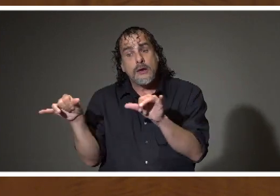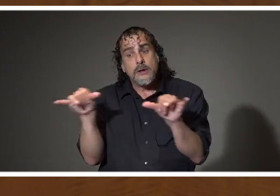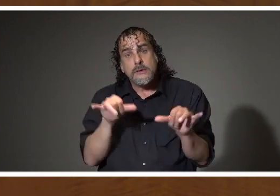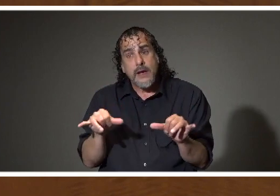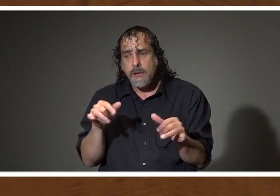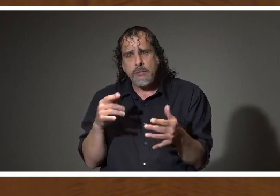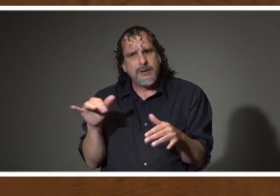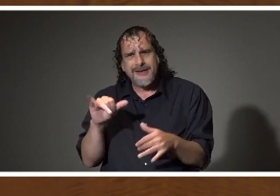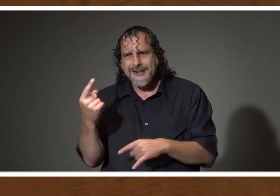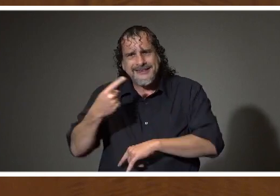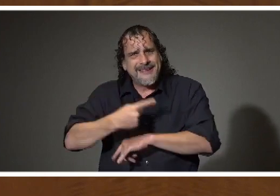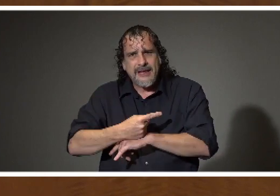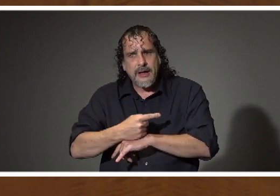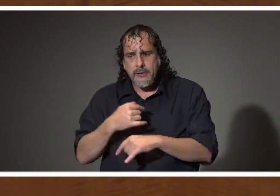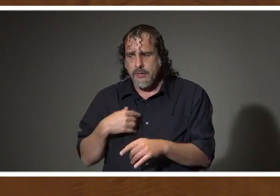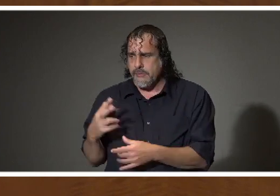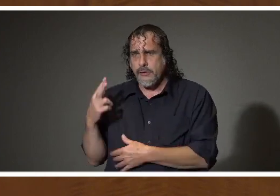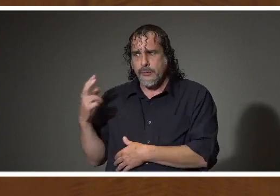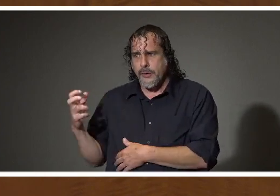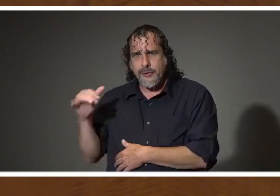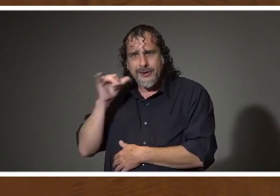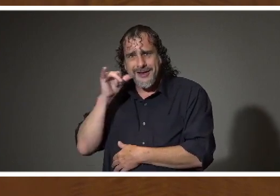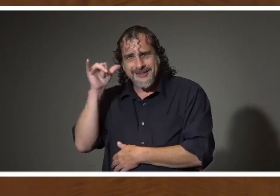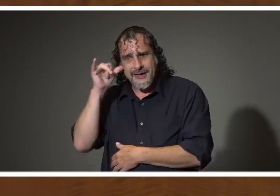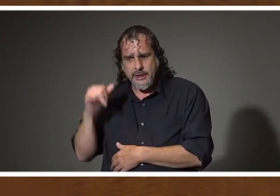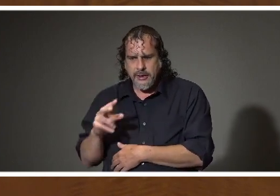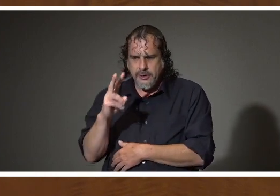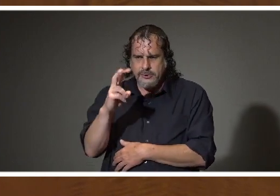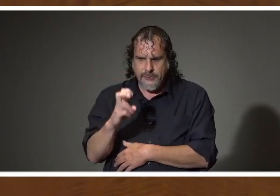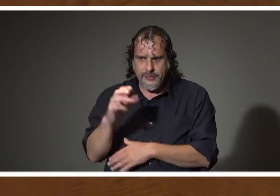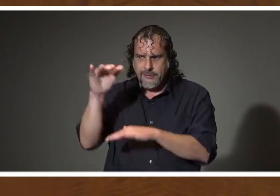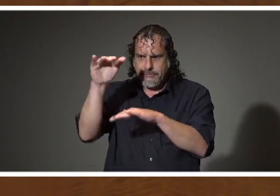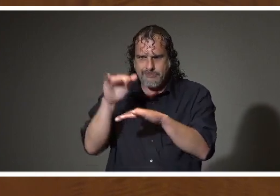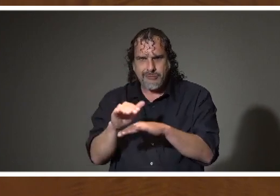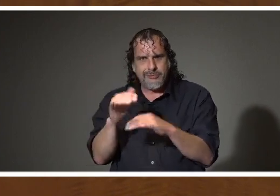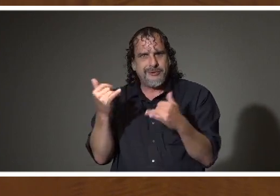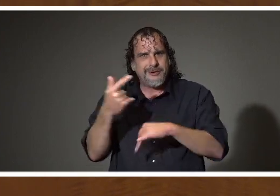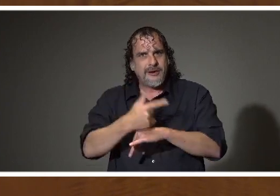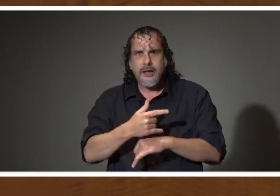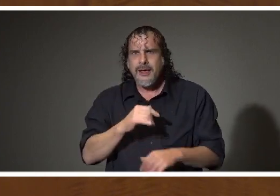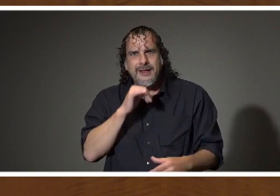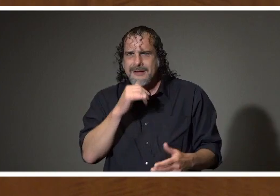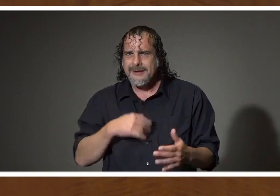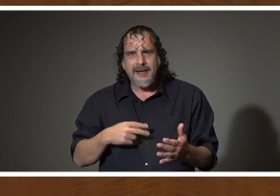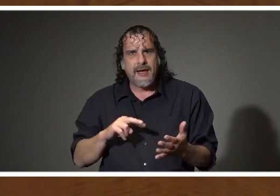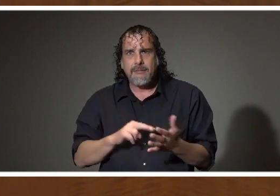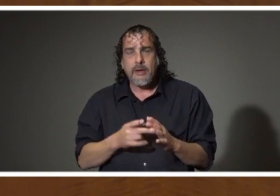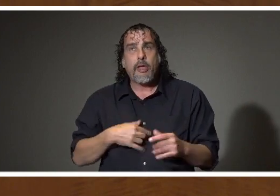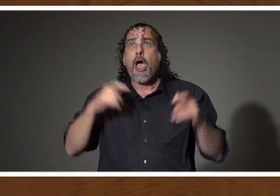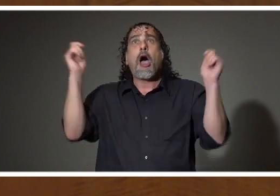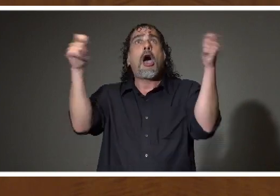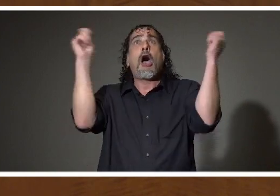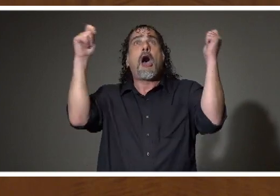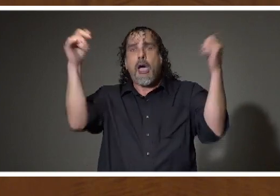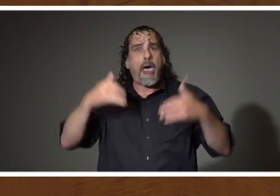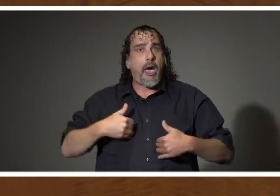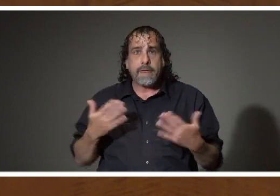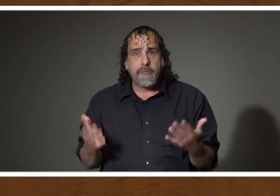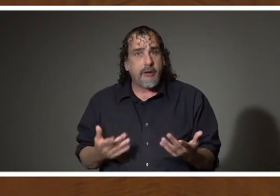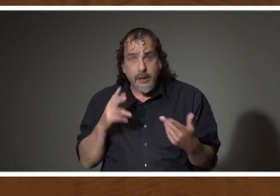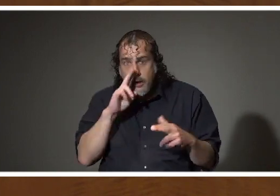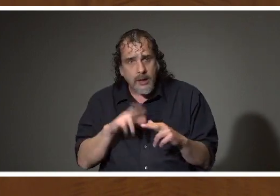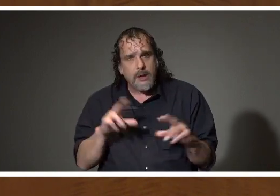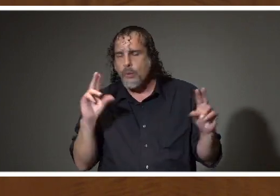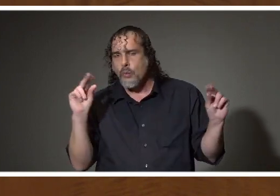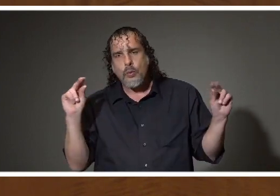today that the fact that we went from 300 cases yesterday to 200 cases today is not a reason to celebrate. The reality is